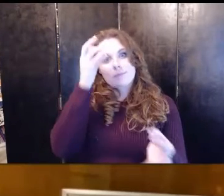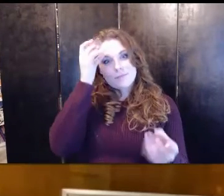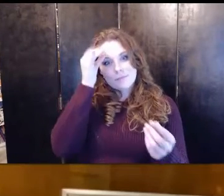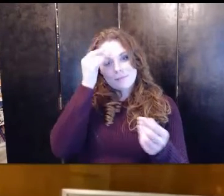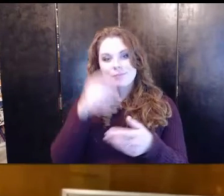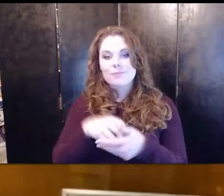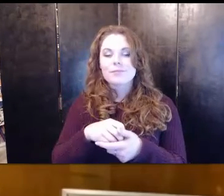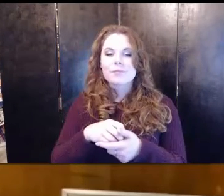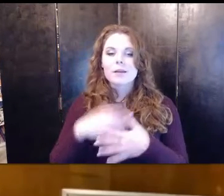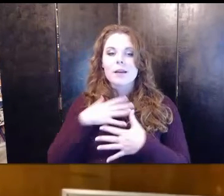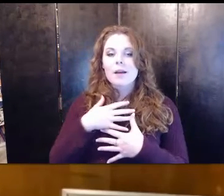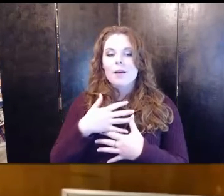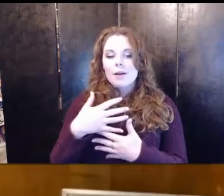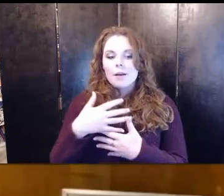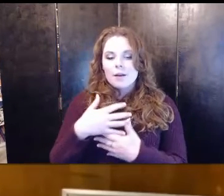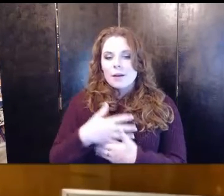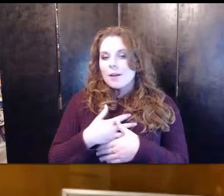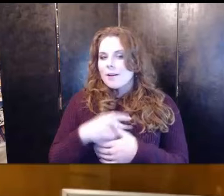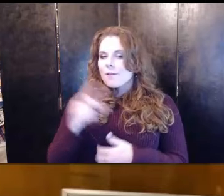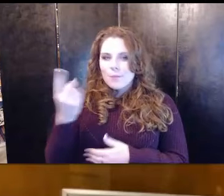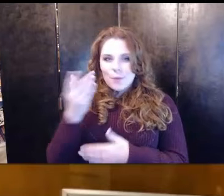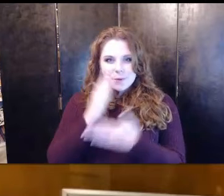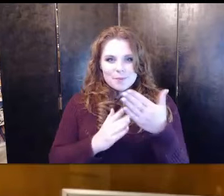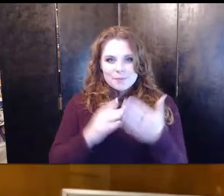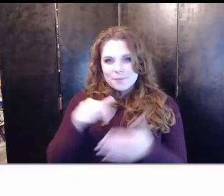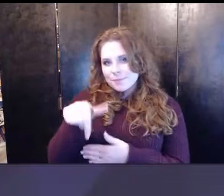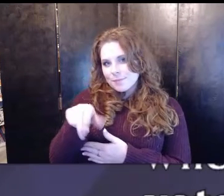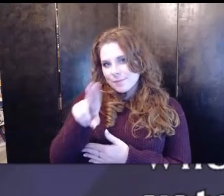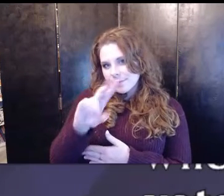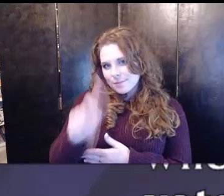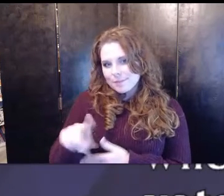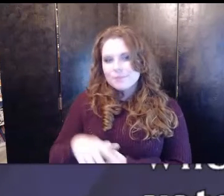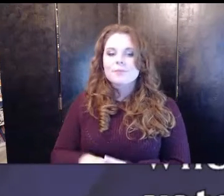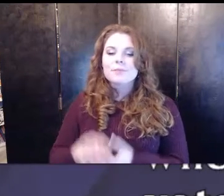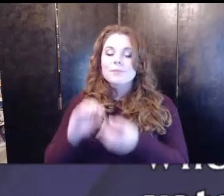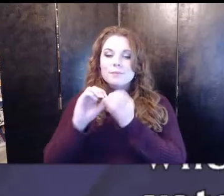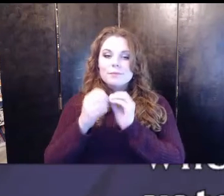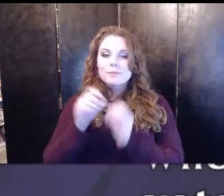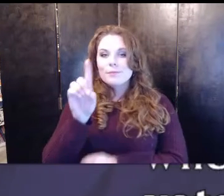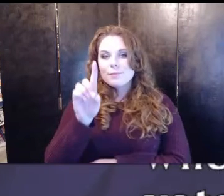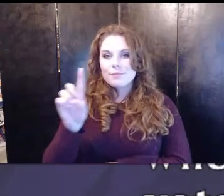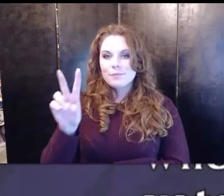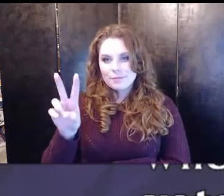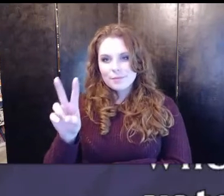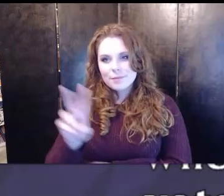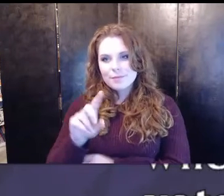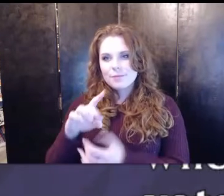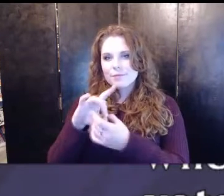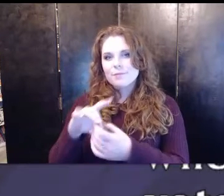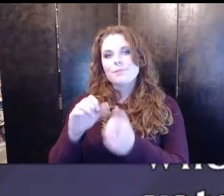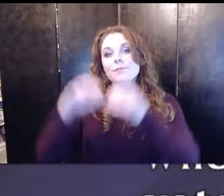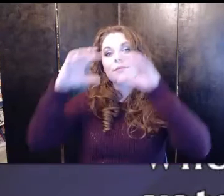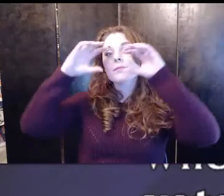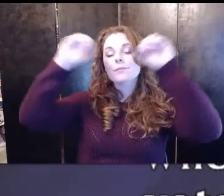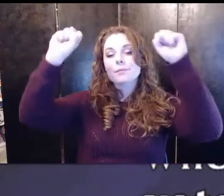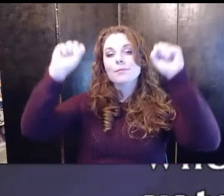about. We'll take a breath here and look at the first part of today's quiz. Questions 1 and 2 are all about the